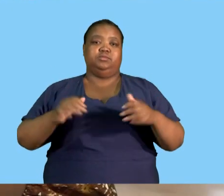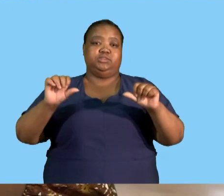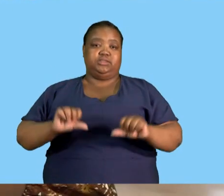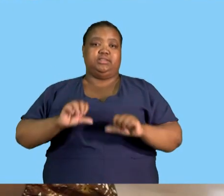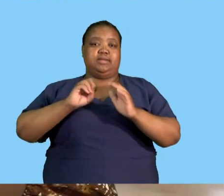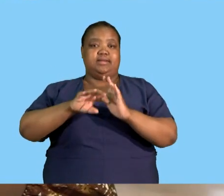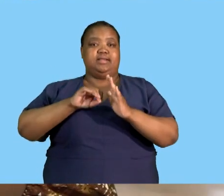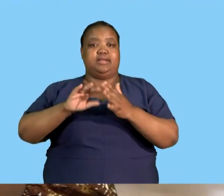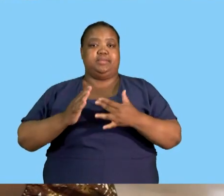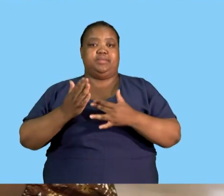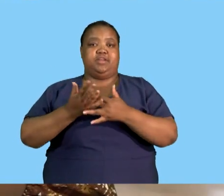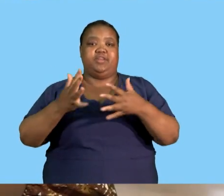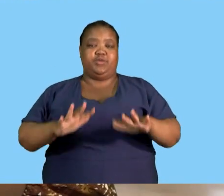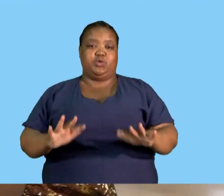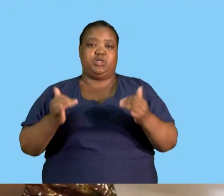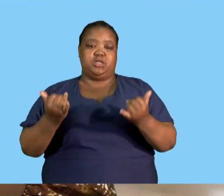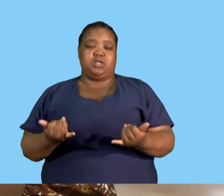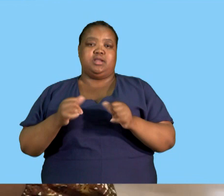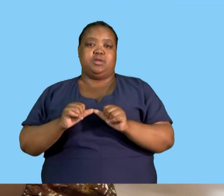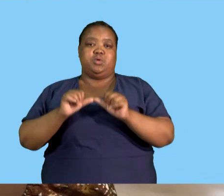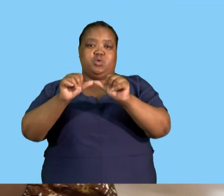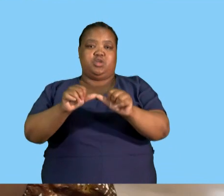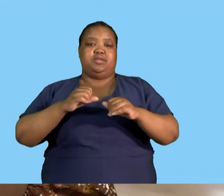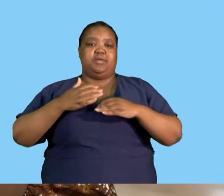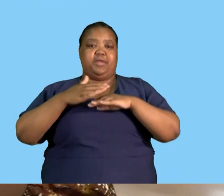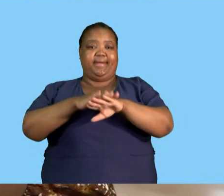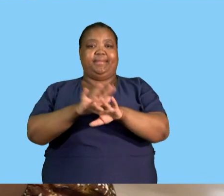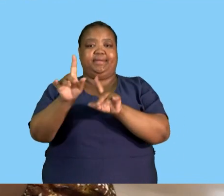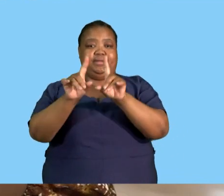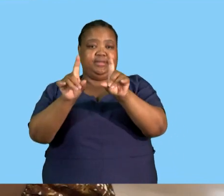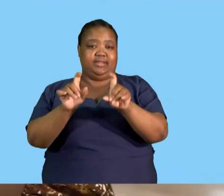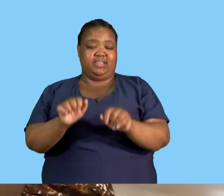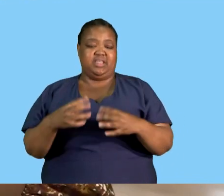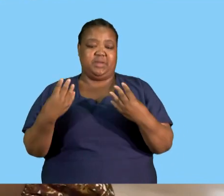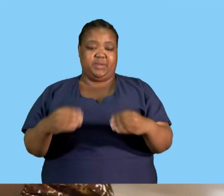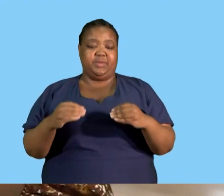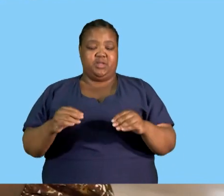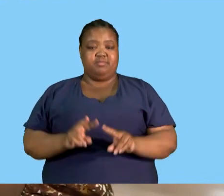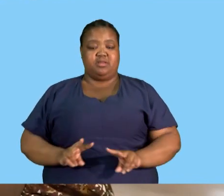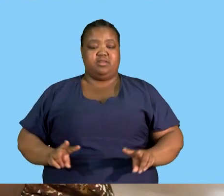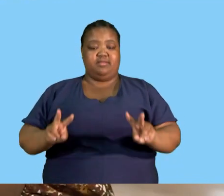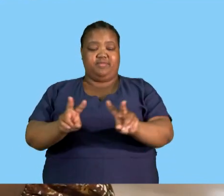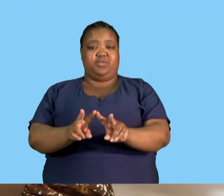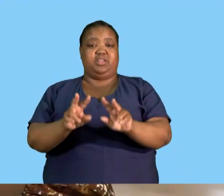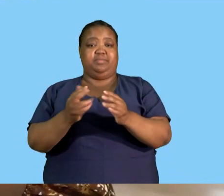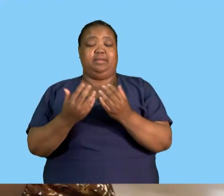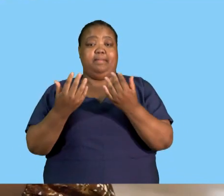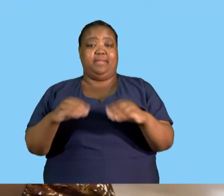Welcome back from the ad break. We will still continue with our application question, business studies, under the